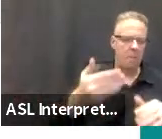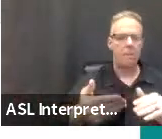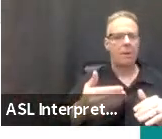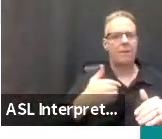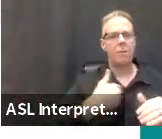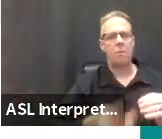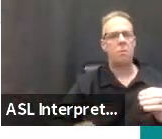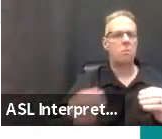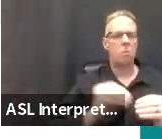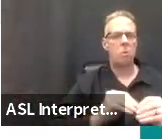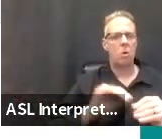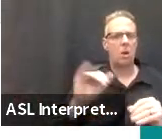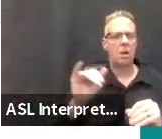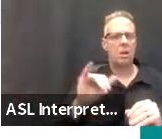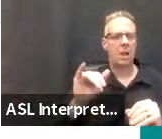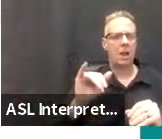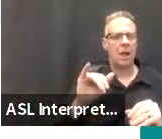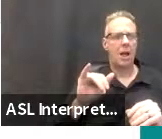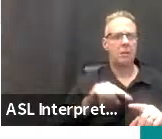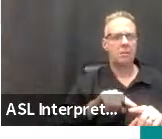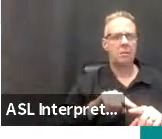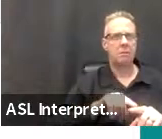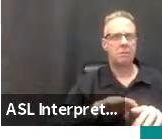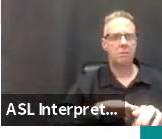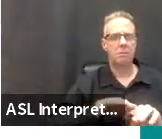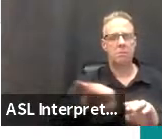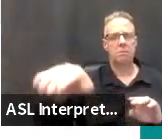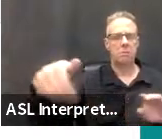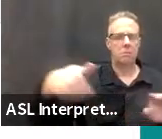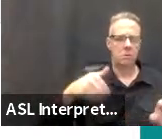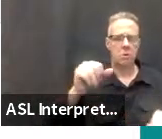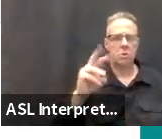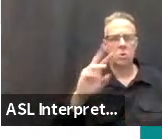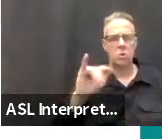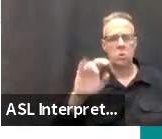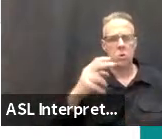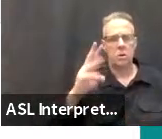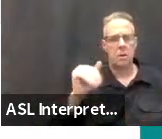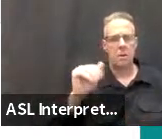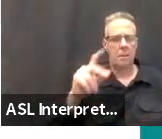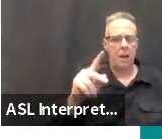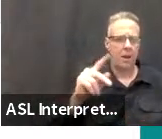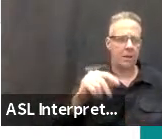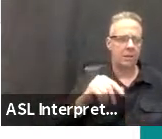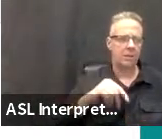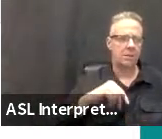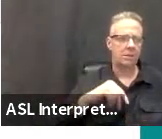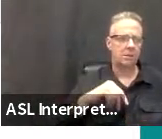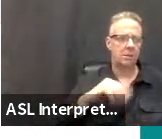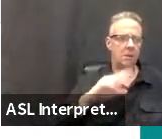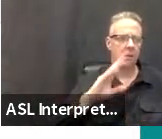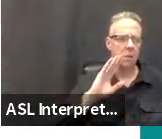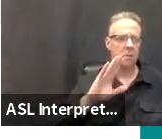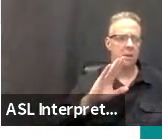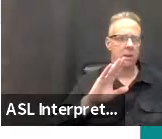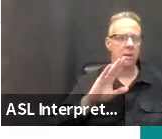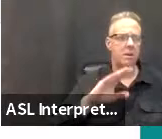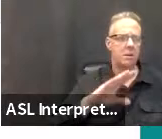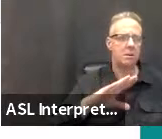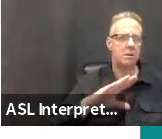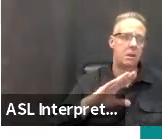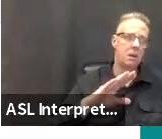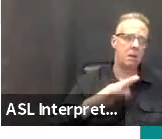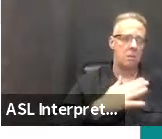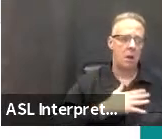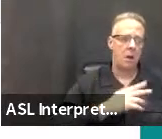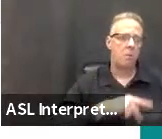do more of a switchback design, which allows resting points along the pathway. And I think that that would be a personal